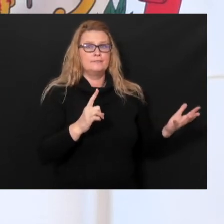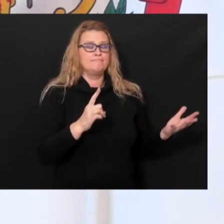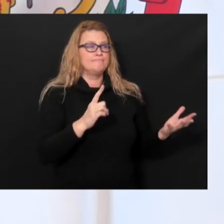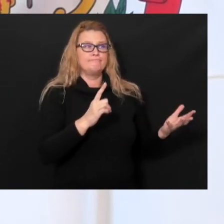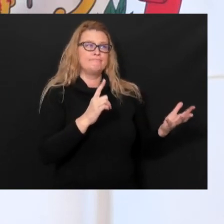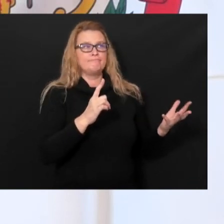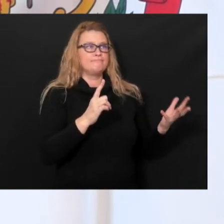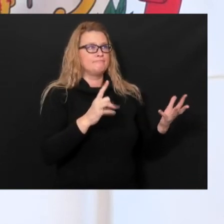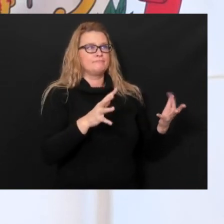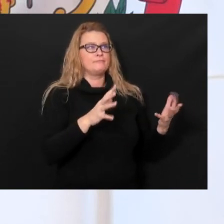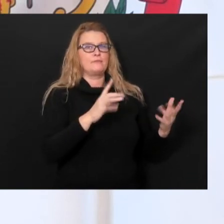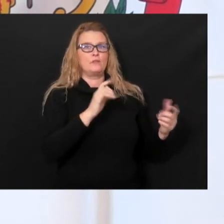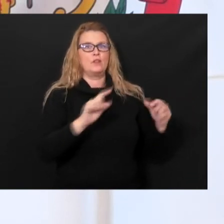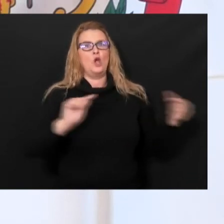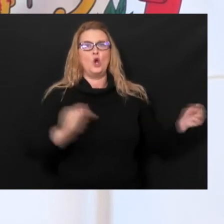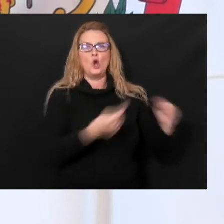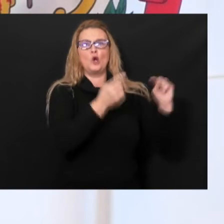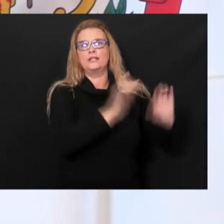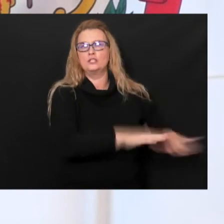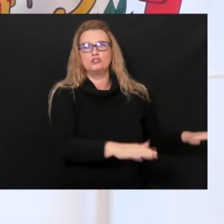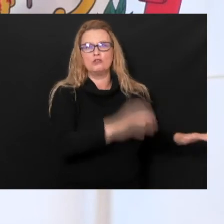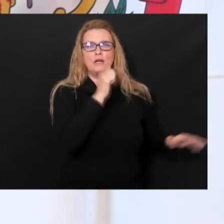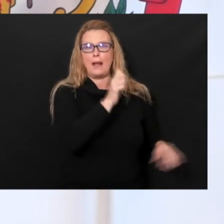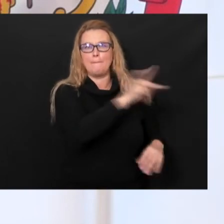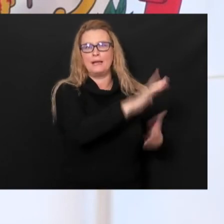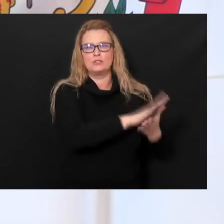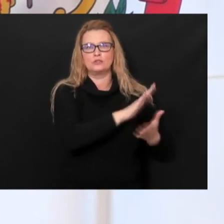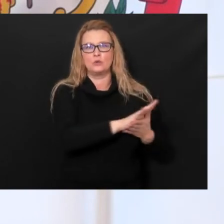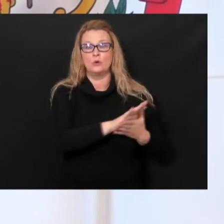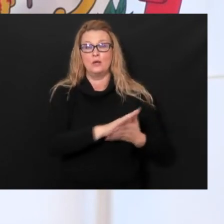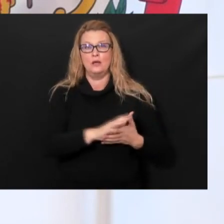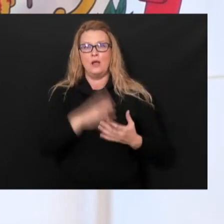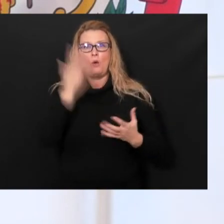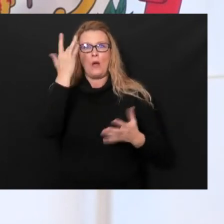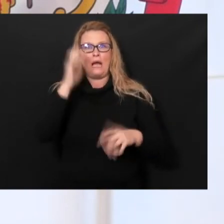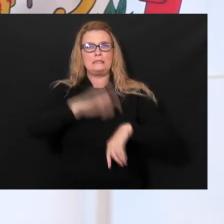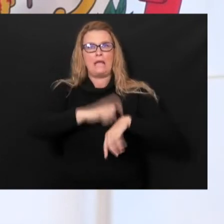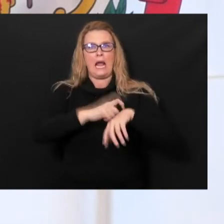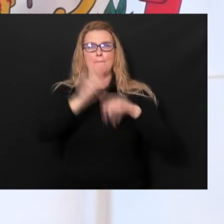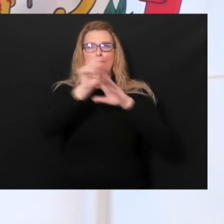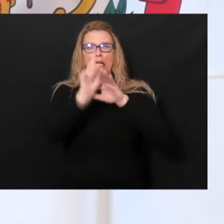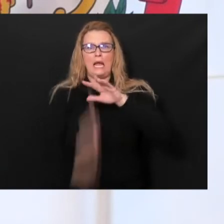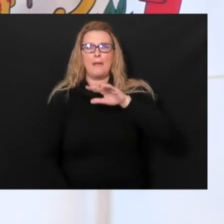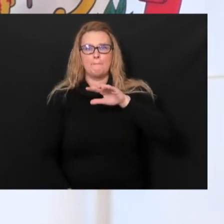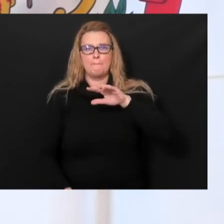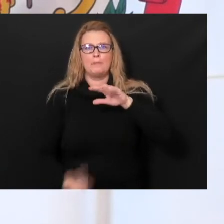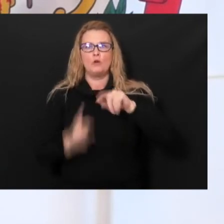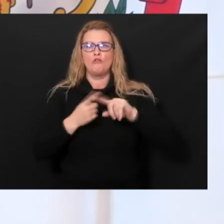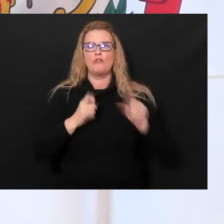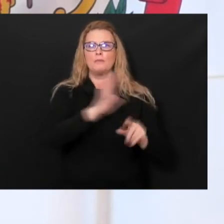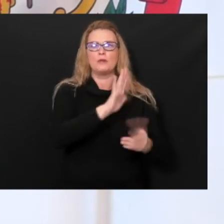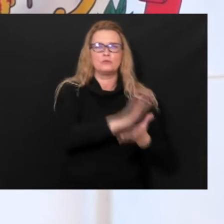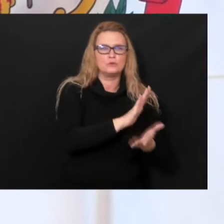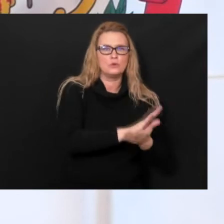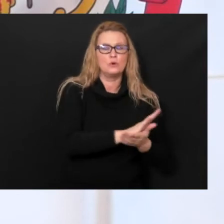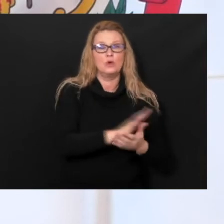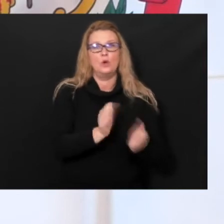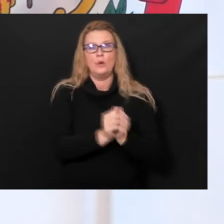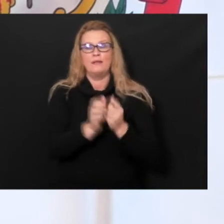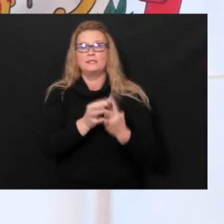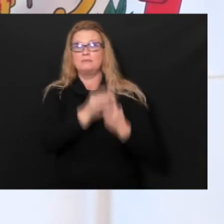school. It is a crying shame, the void that's happening within all kinds of things, from our special needs